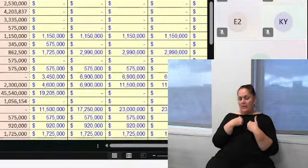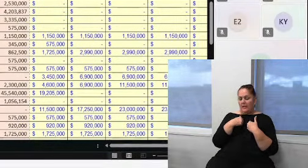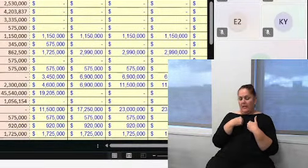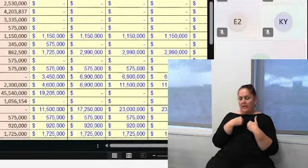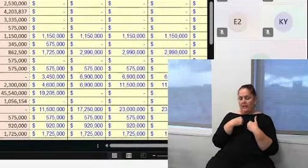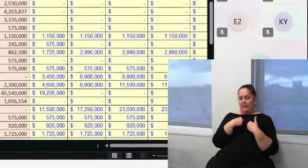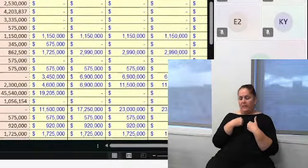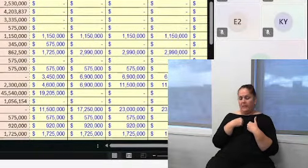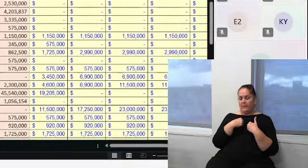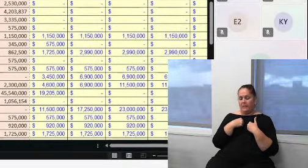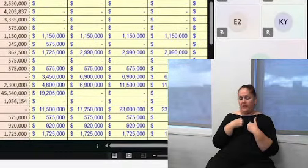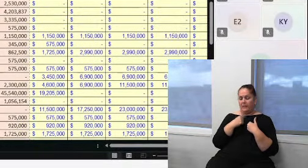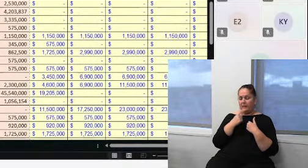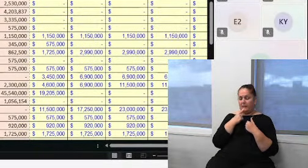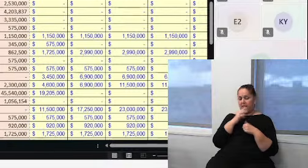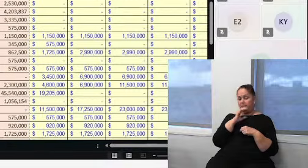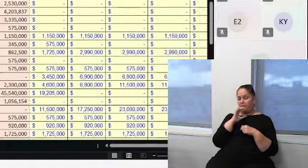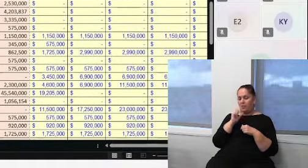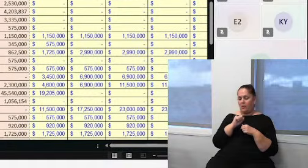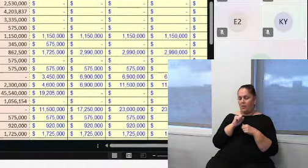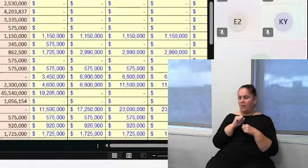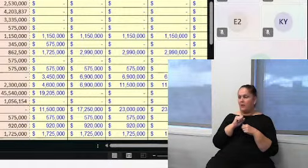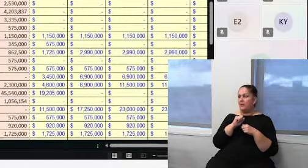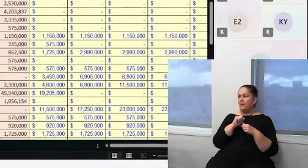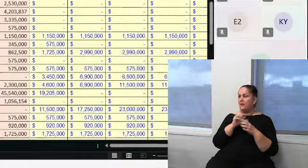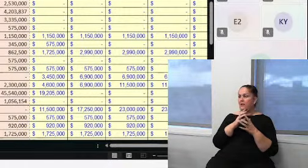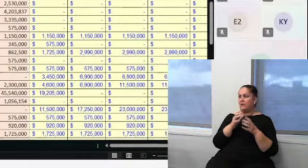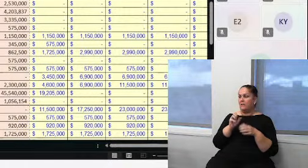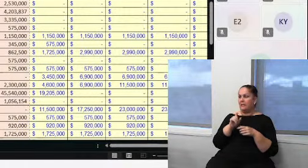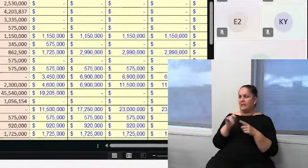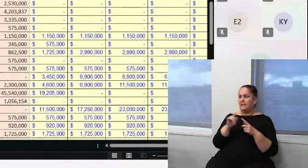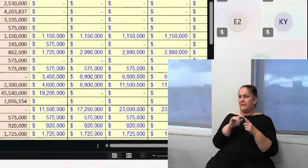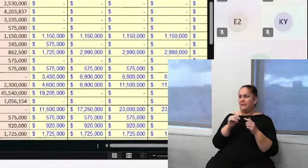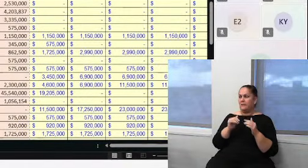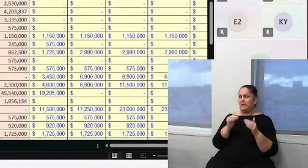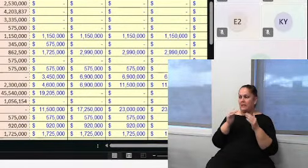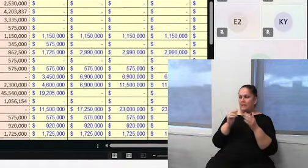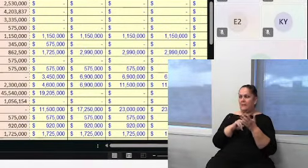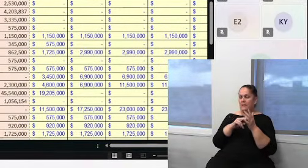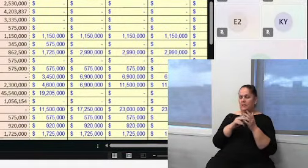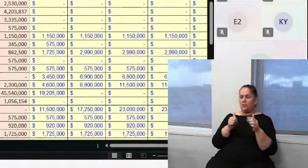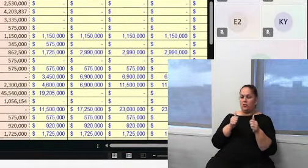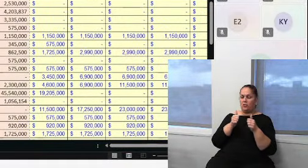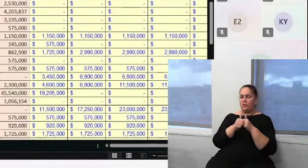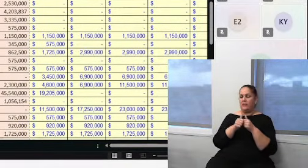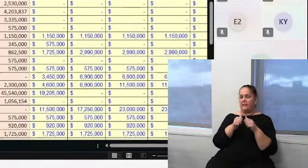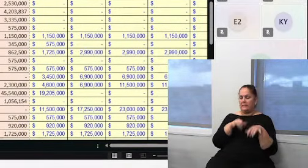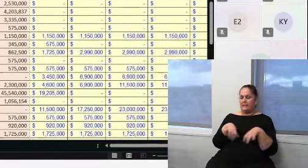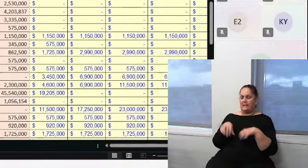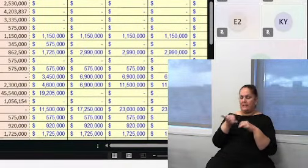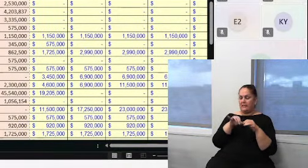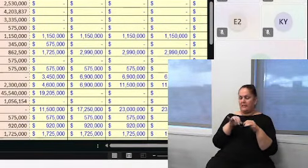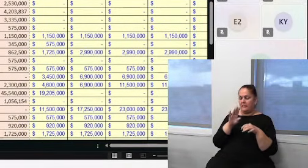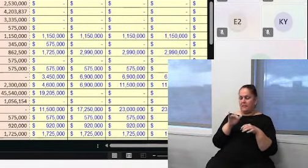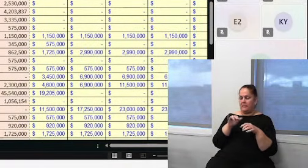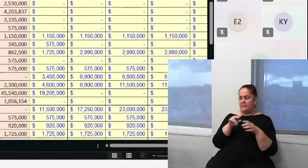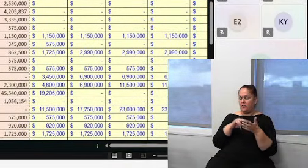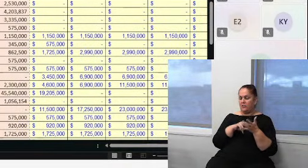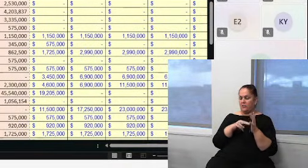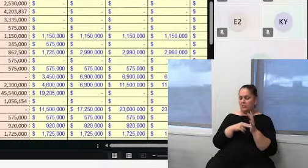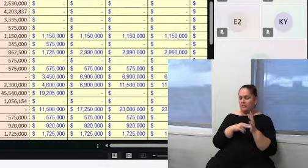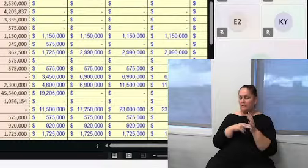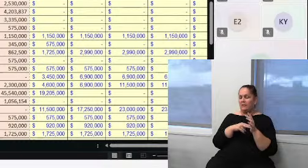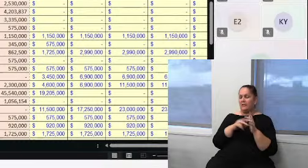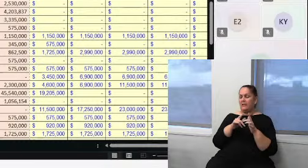First, we have when I say old, a lot of assets, and modernizing needs to bring it to current standards